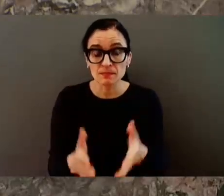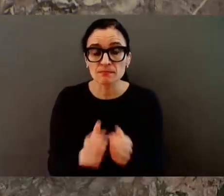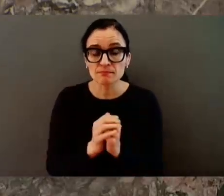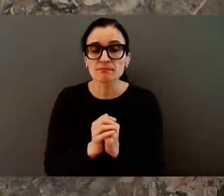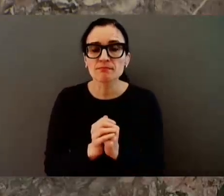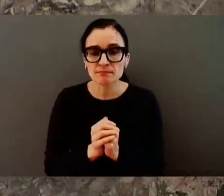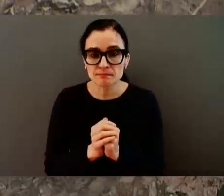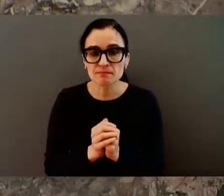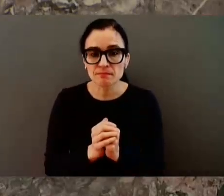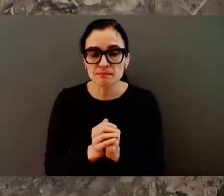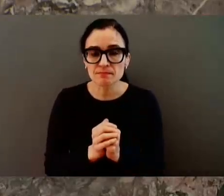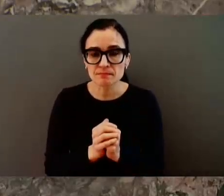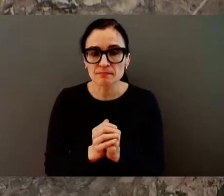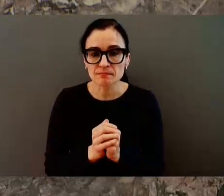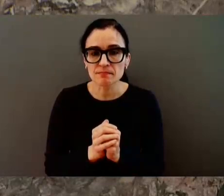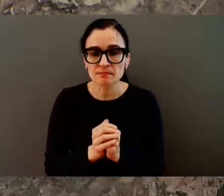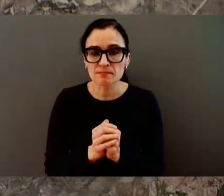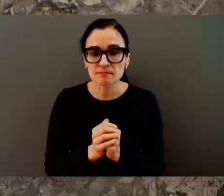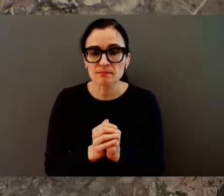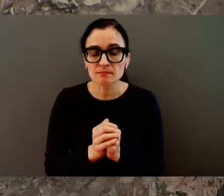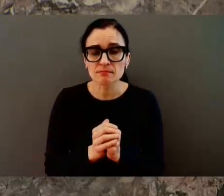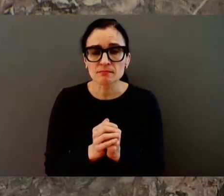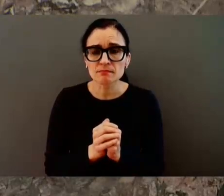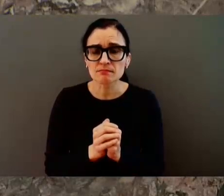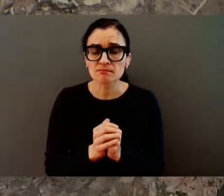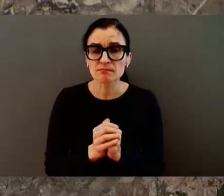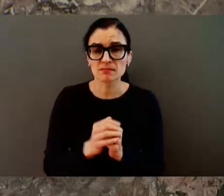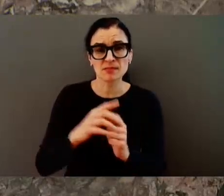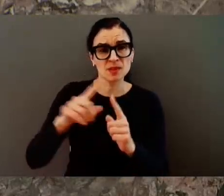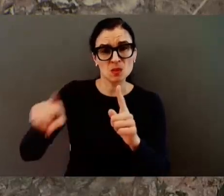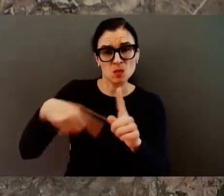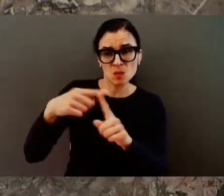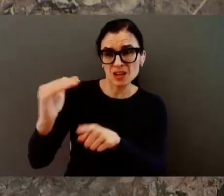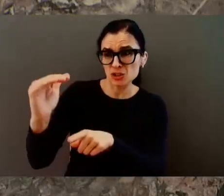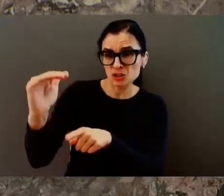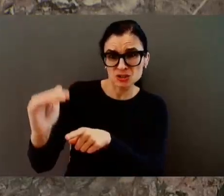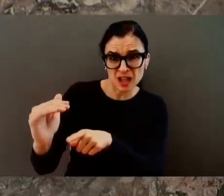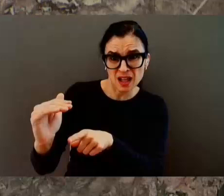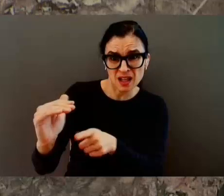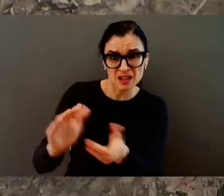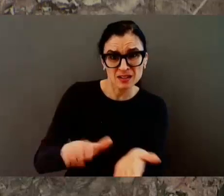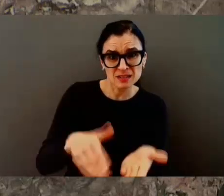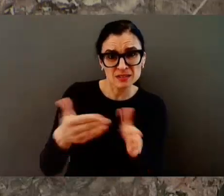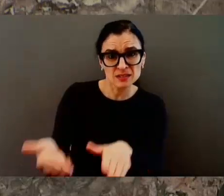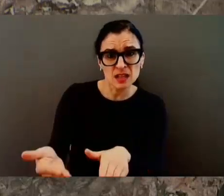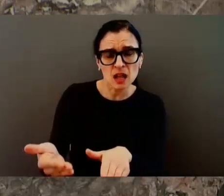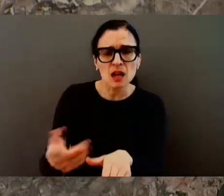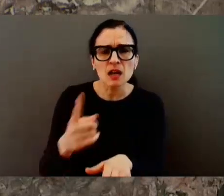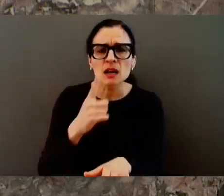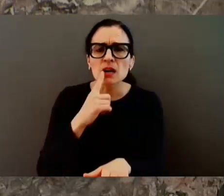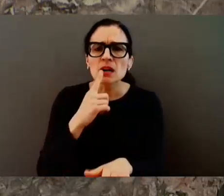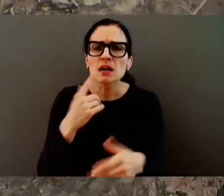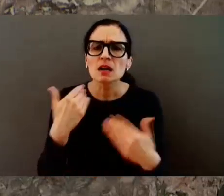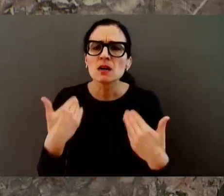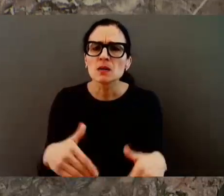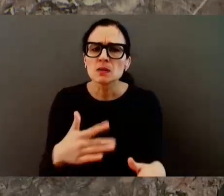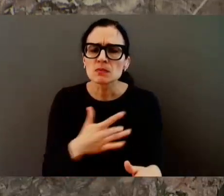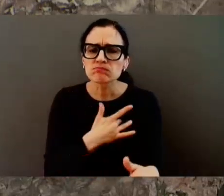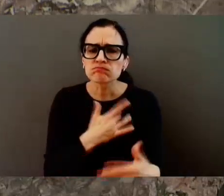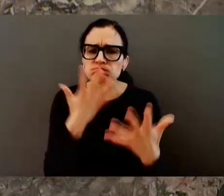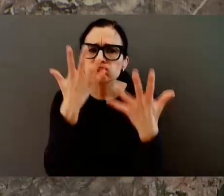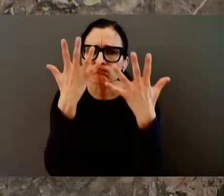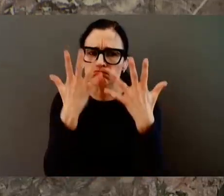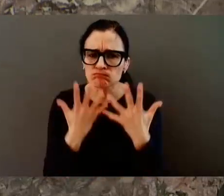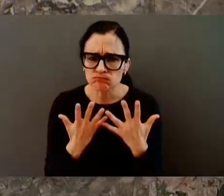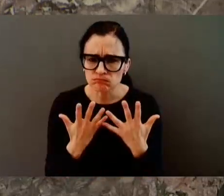Anytime a child dies is an incredibly tragic event. My heart goes out to the family of this